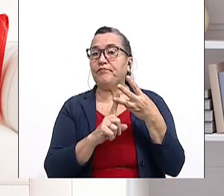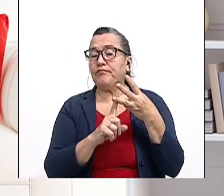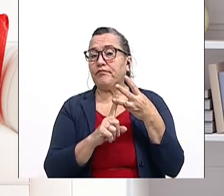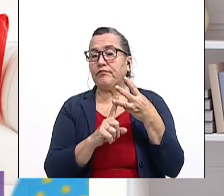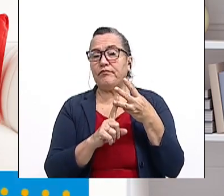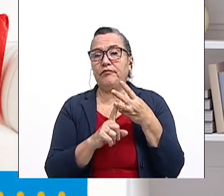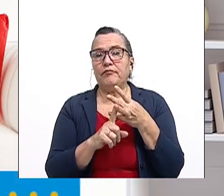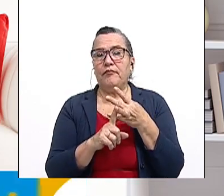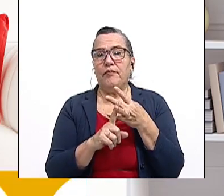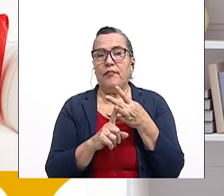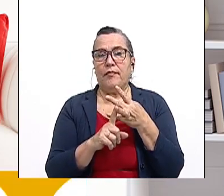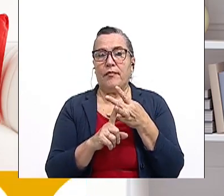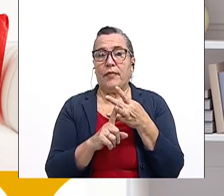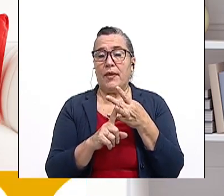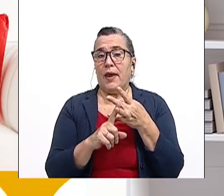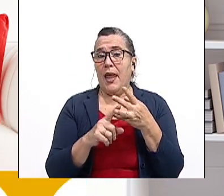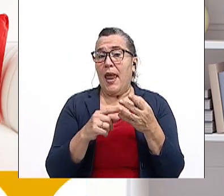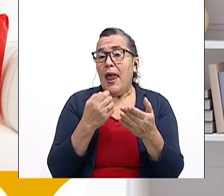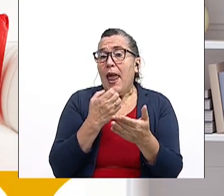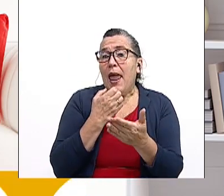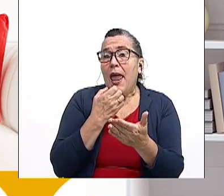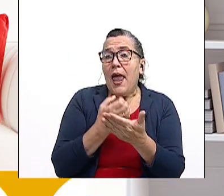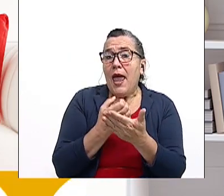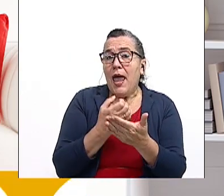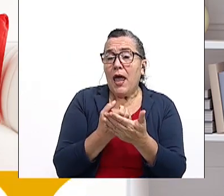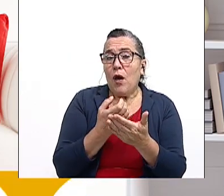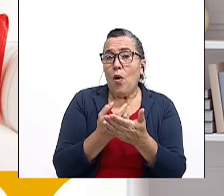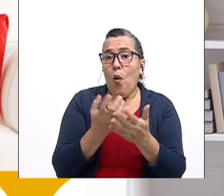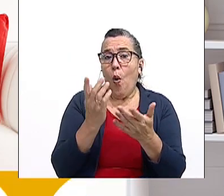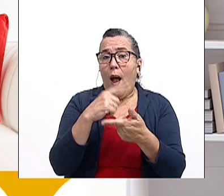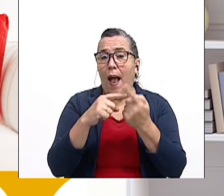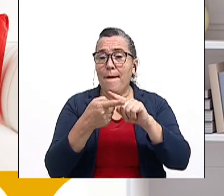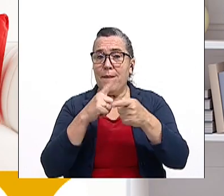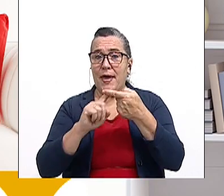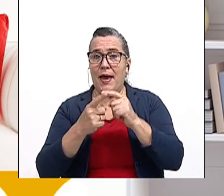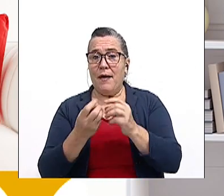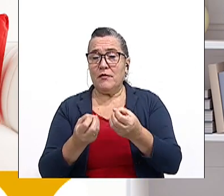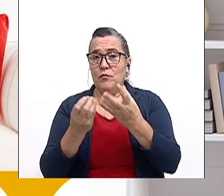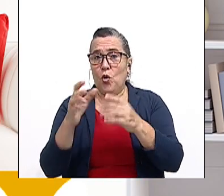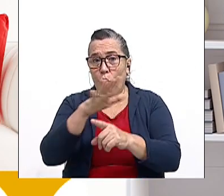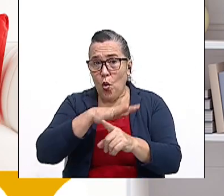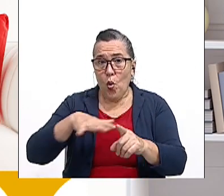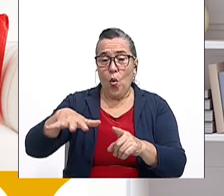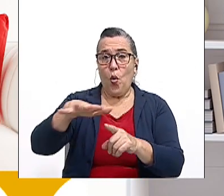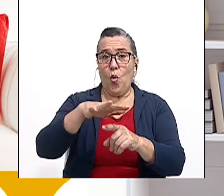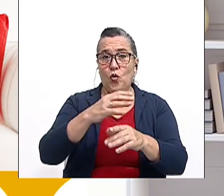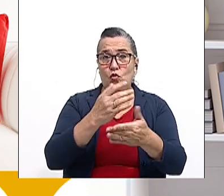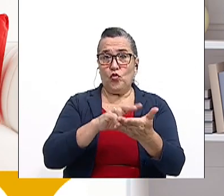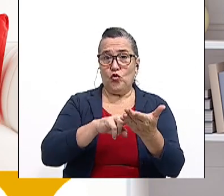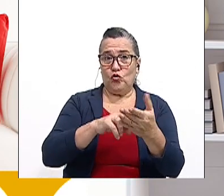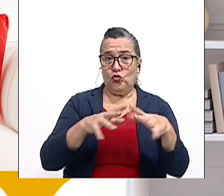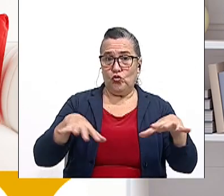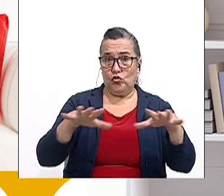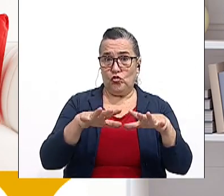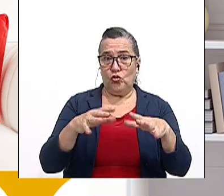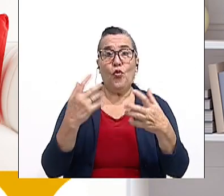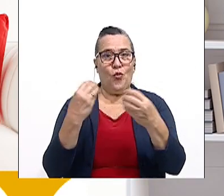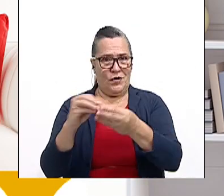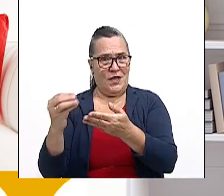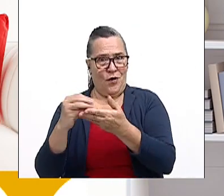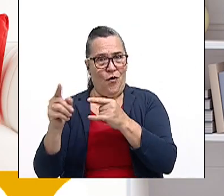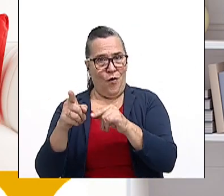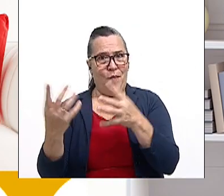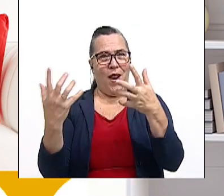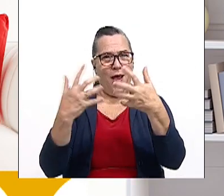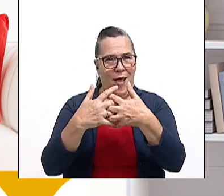buying eco-friendly products. Did you buy eco-friendly products? Now we have many things